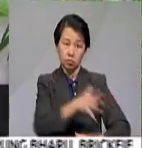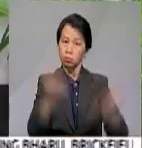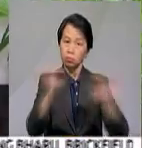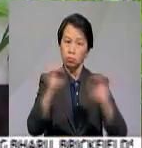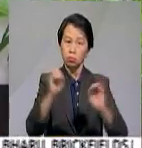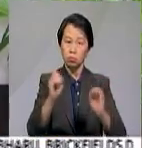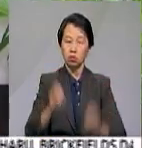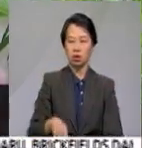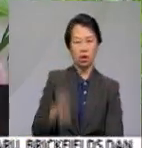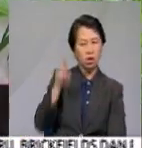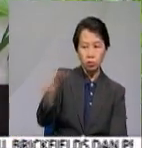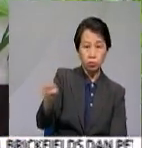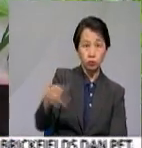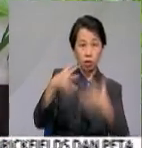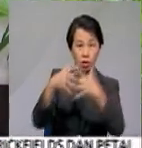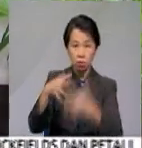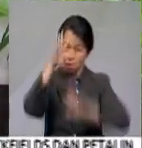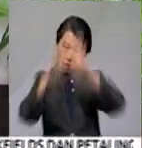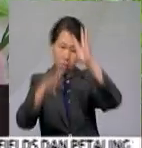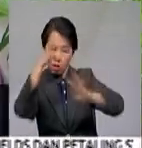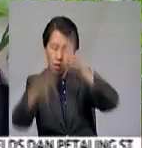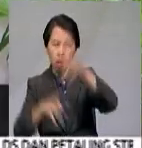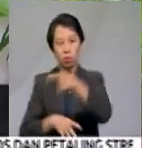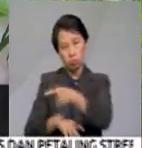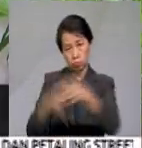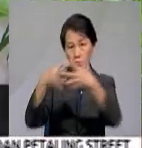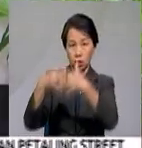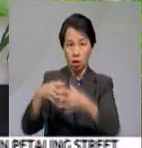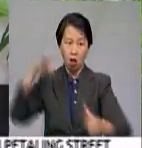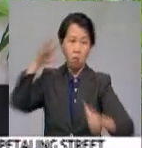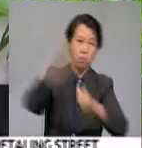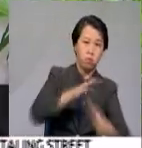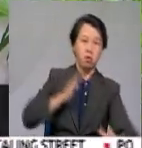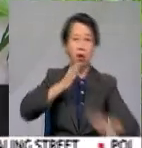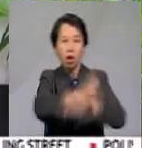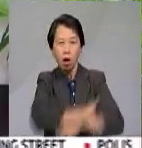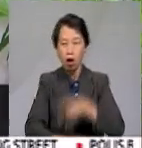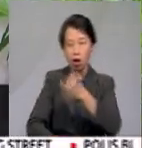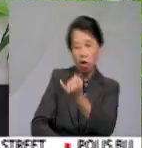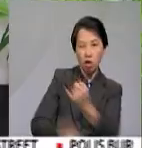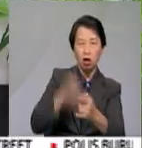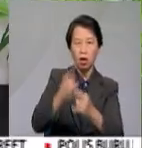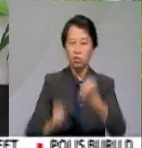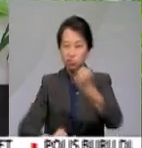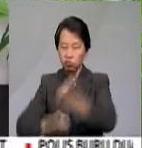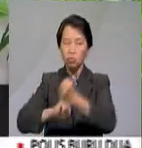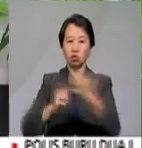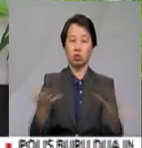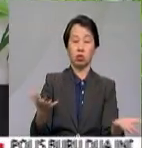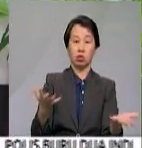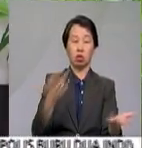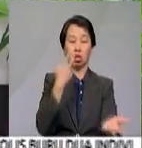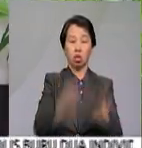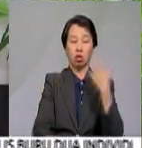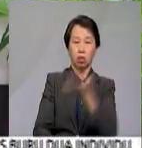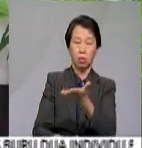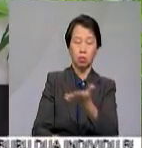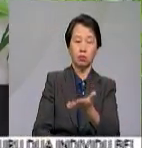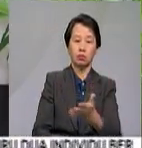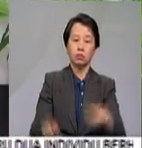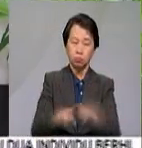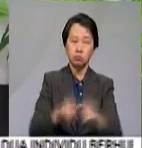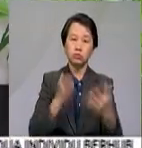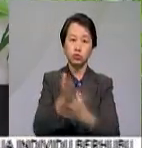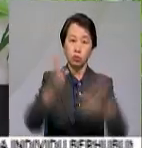speaking. You have created and waged the war against us in the region by supporting our enemy. Let us stop this